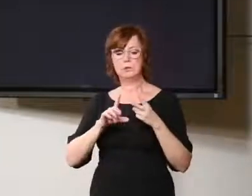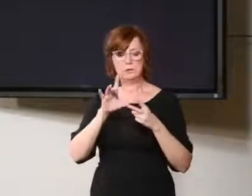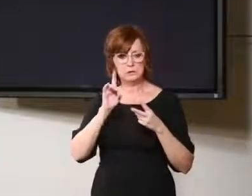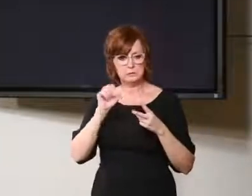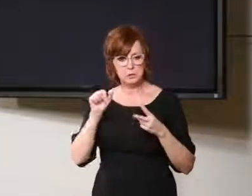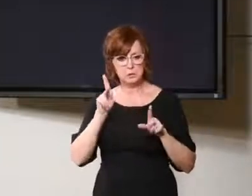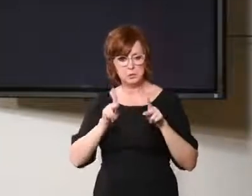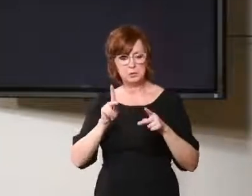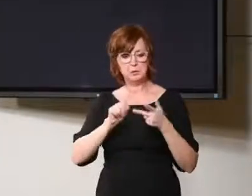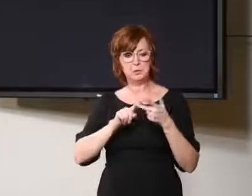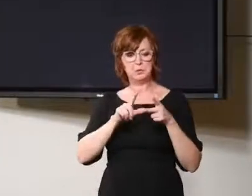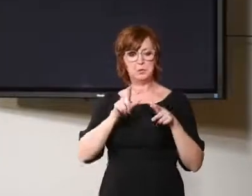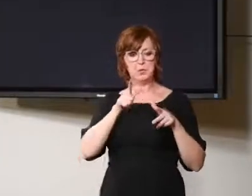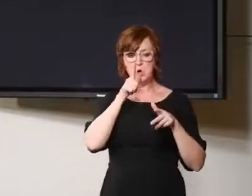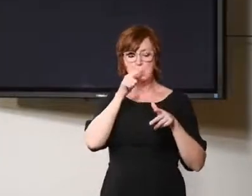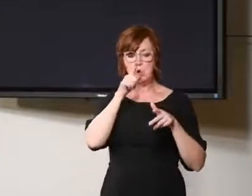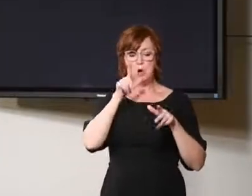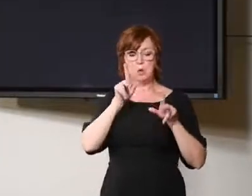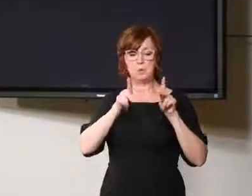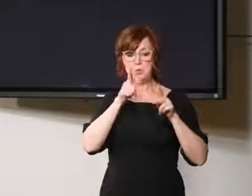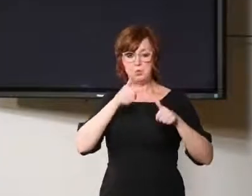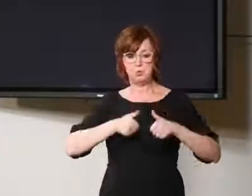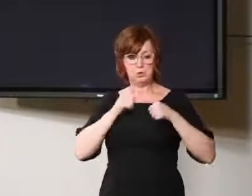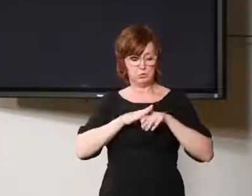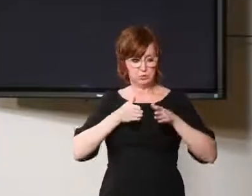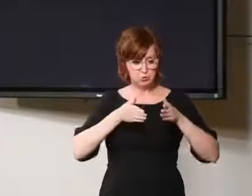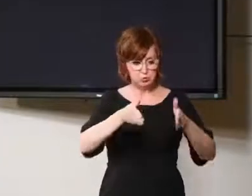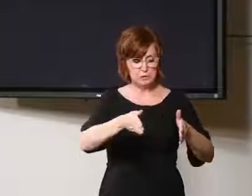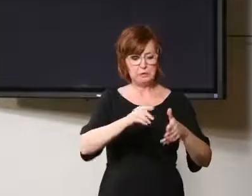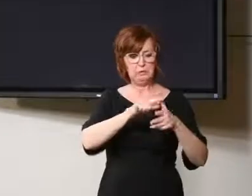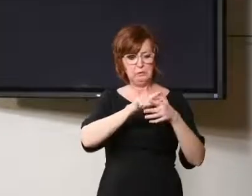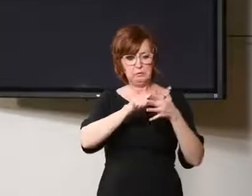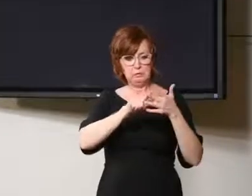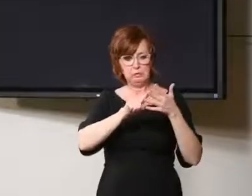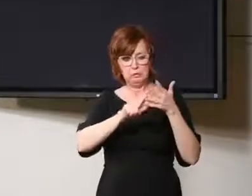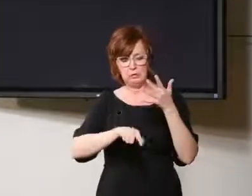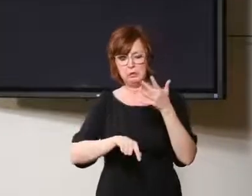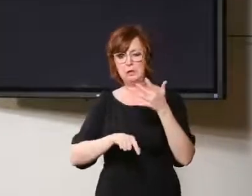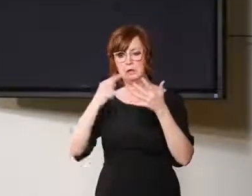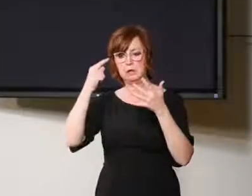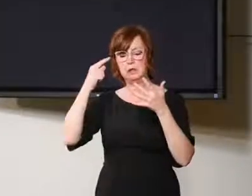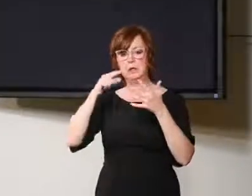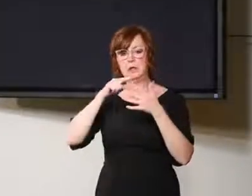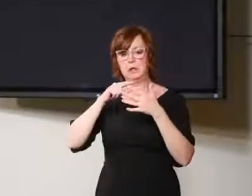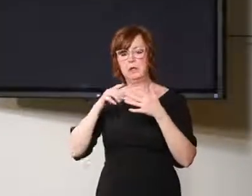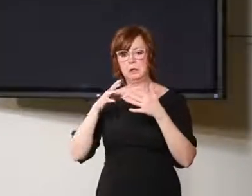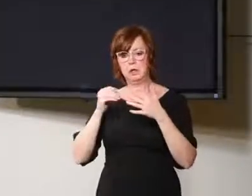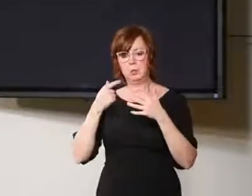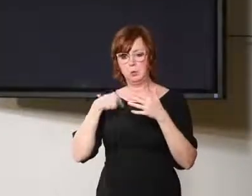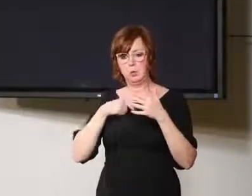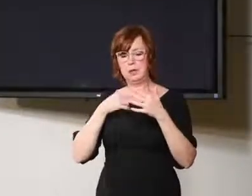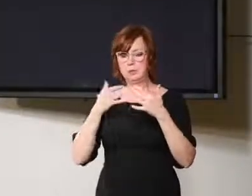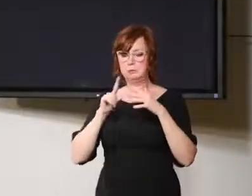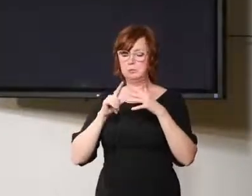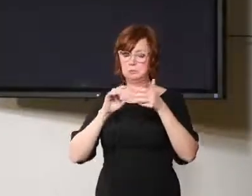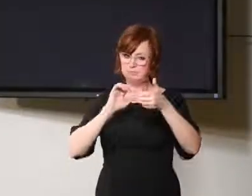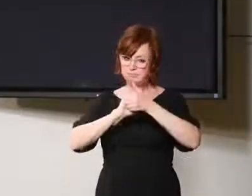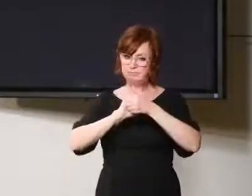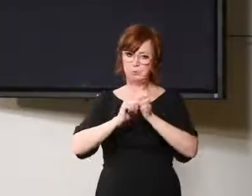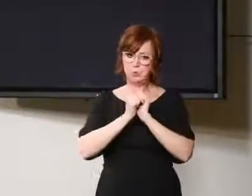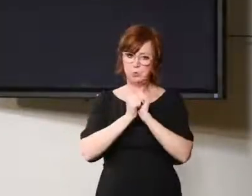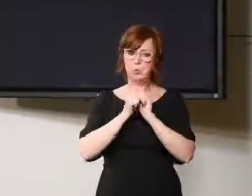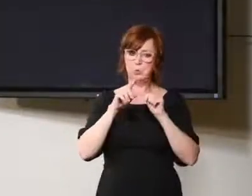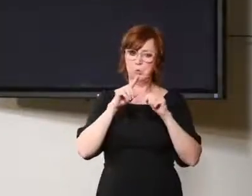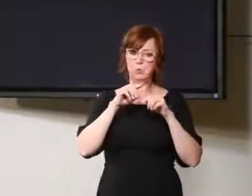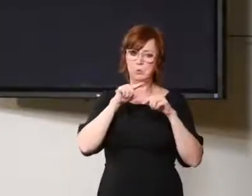is very engaged personally in that conversation with our shelters and our larger communities here in the province as today